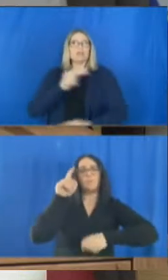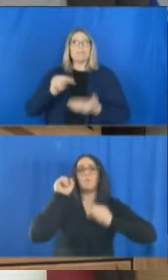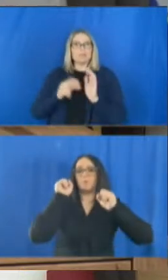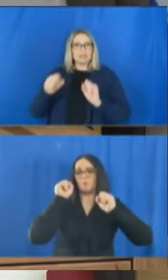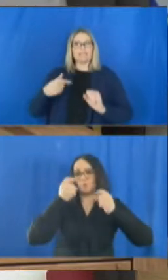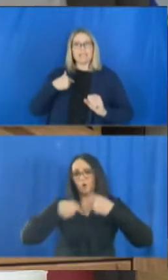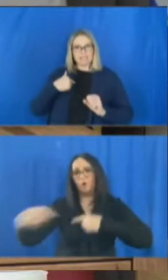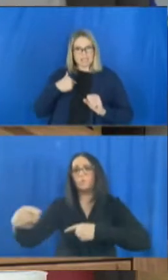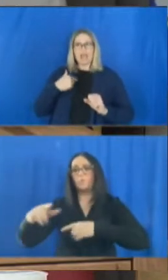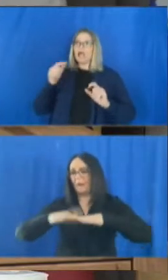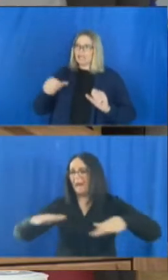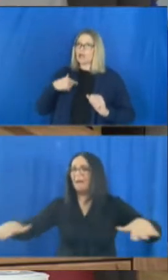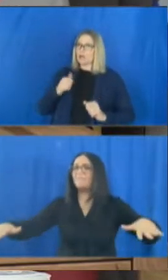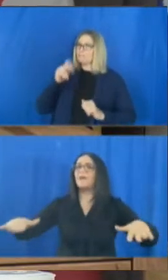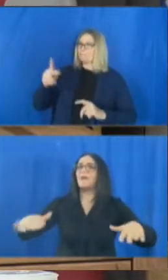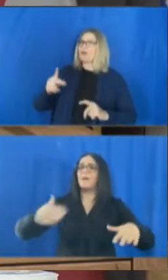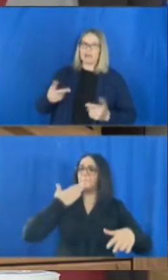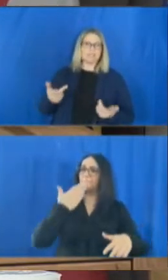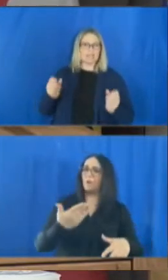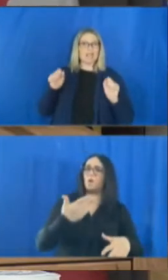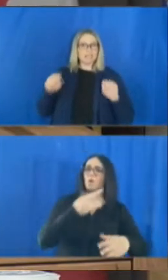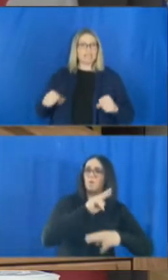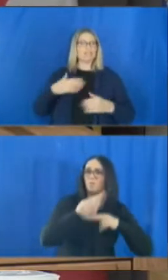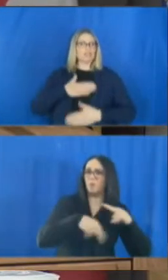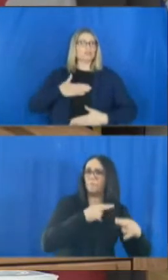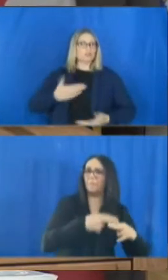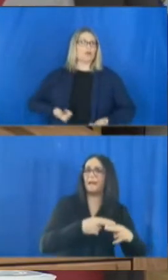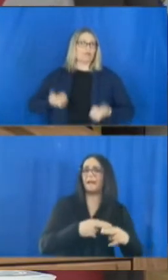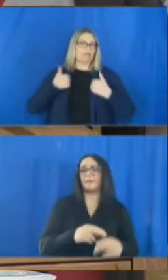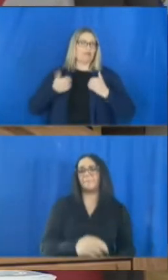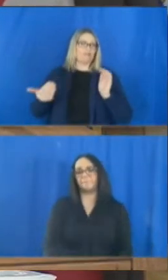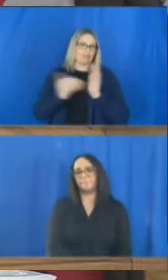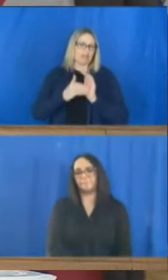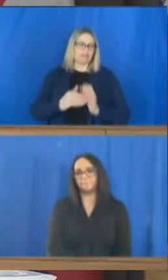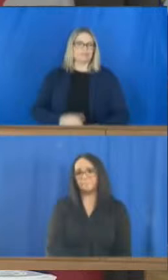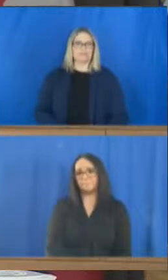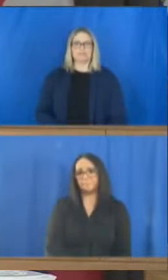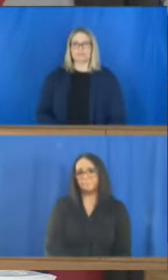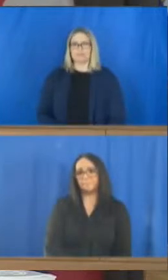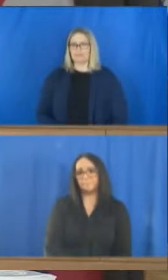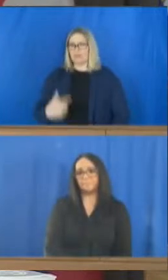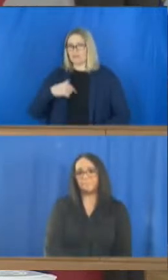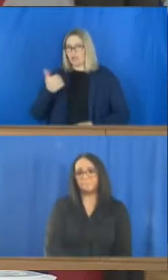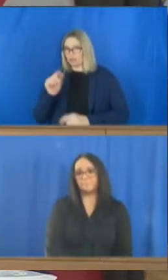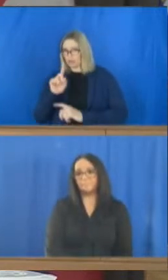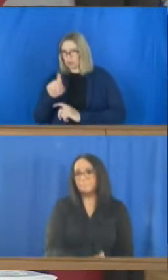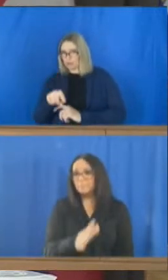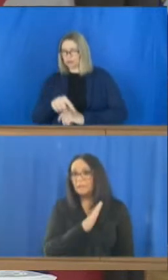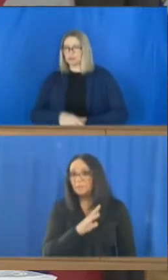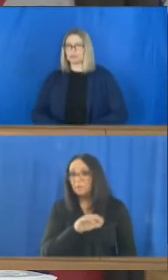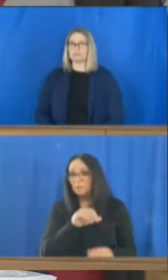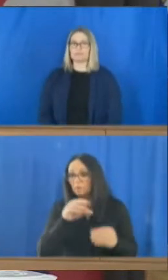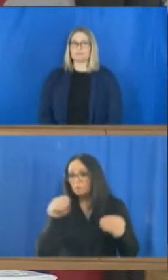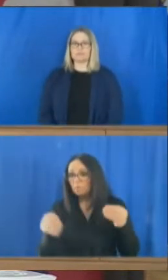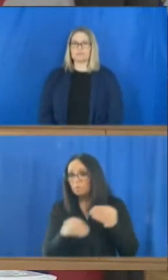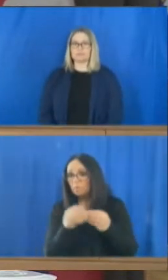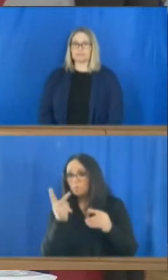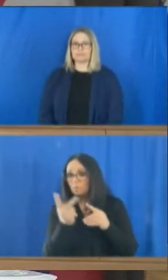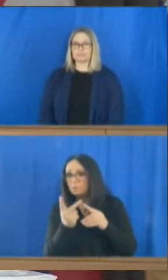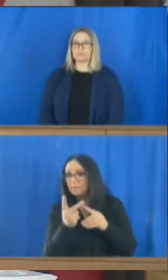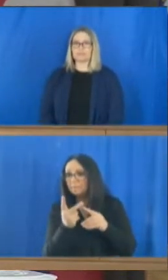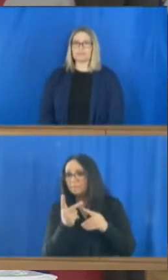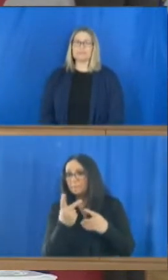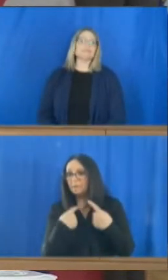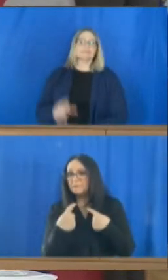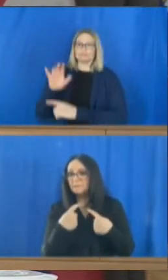So, Premier, this will be the second time New Brunswick's put rules in place and then dropped them earlier than they said they were. Last